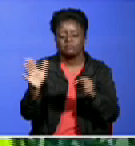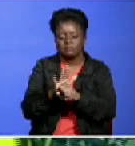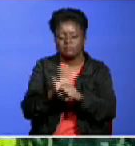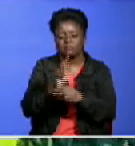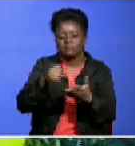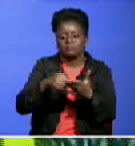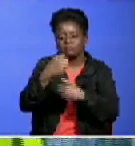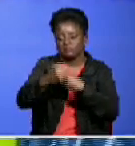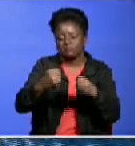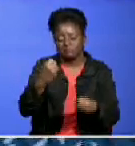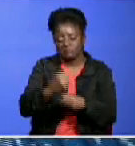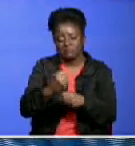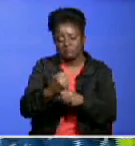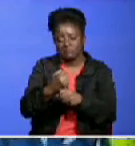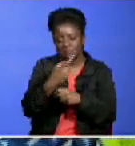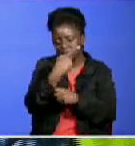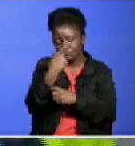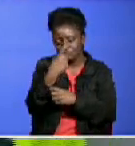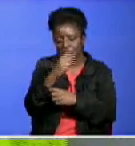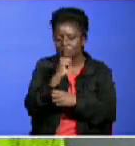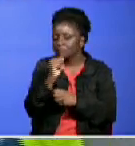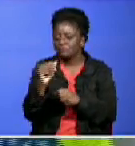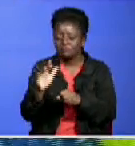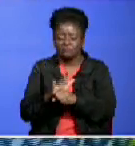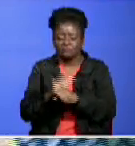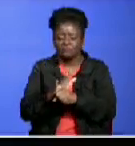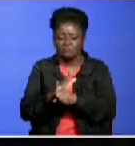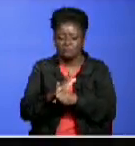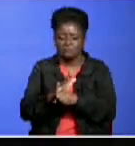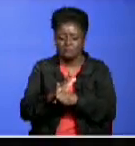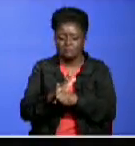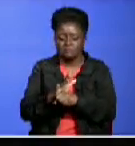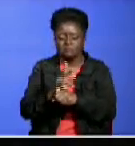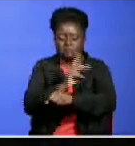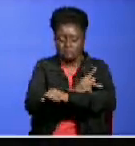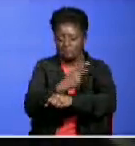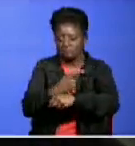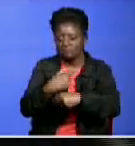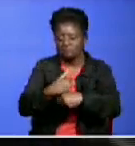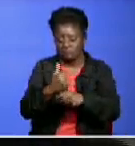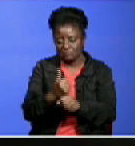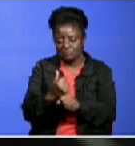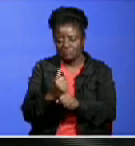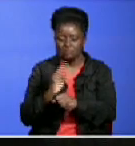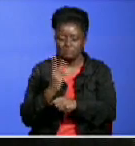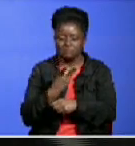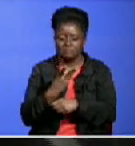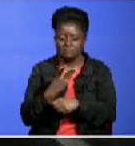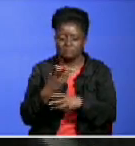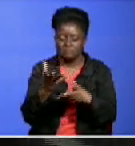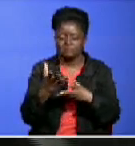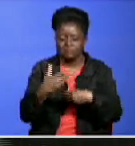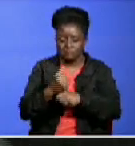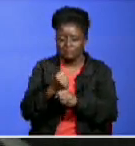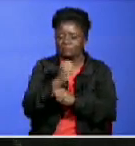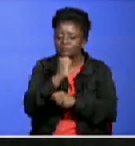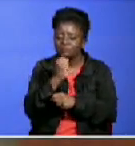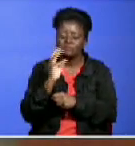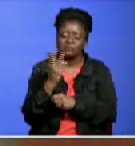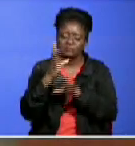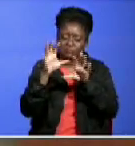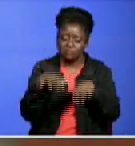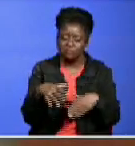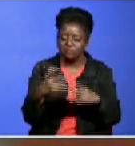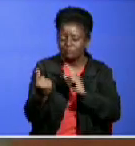of the shortfall we have in generation, and certainly we've sort of made sure that we can meet the needs of those who